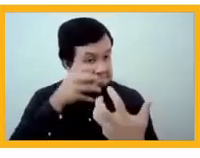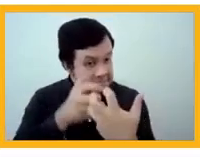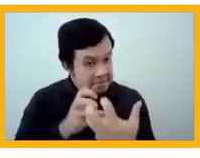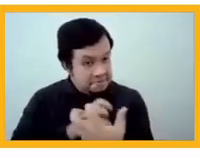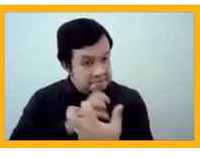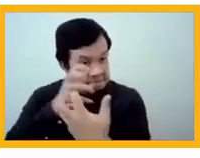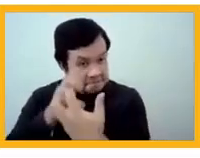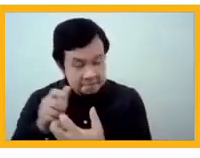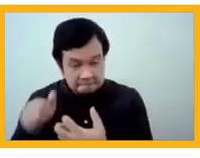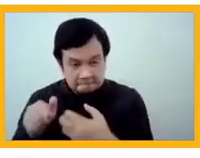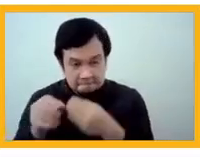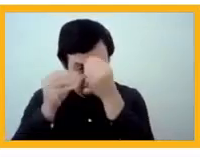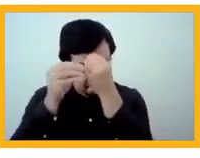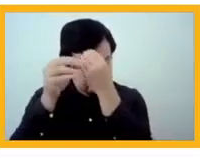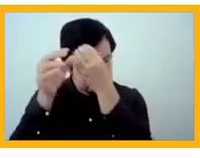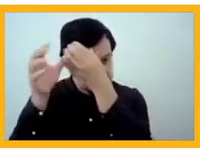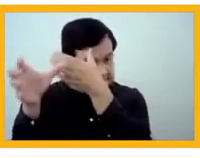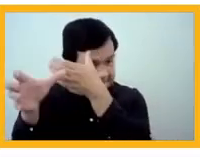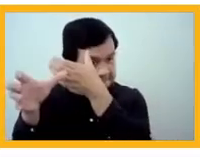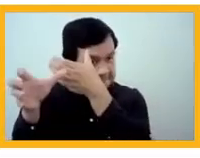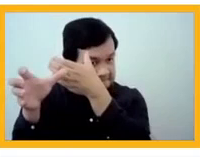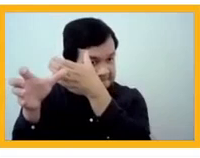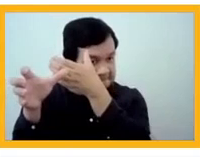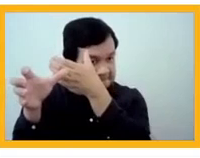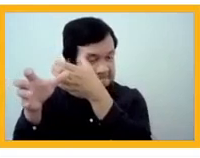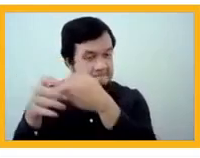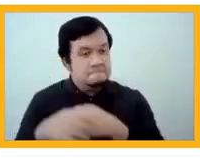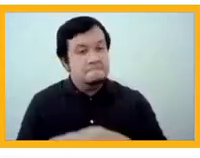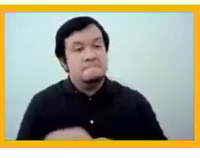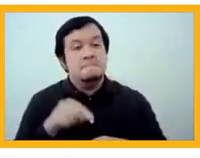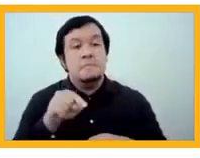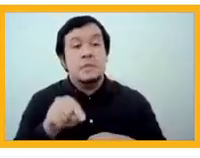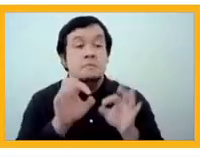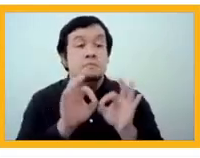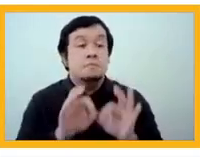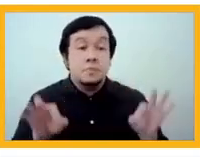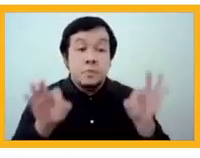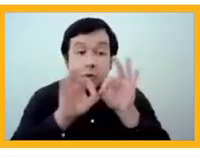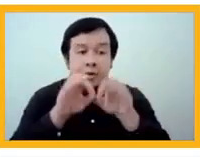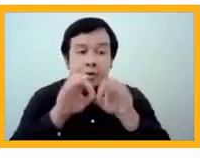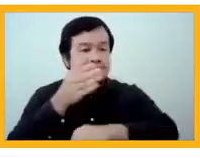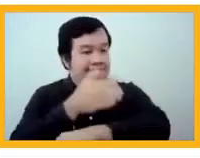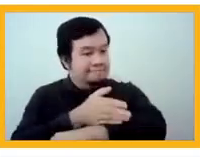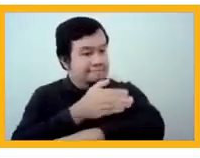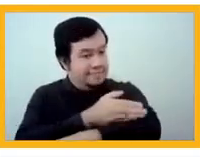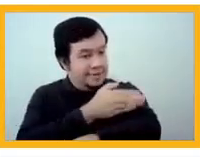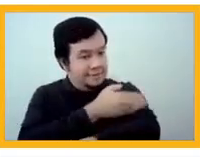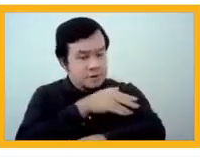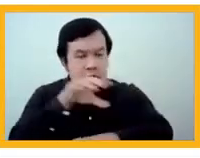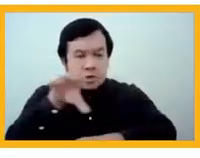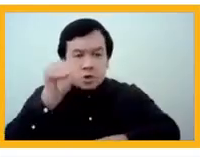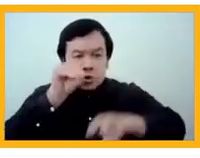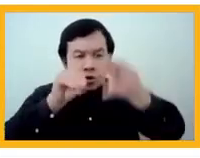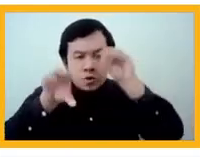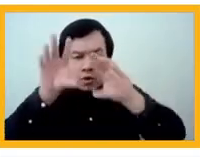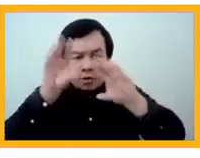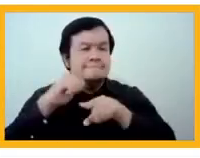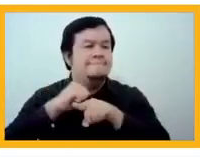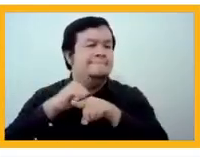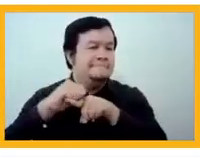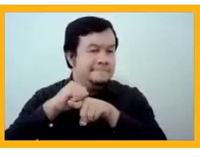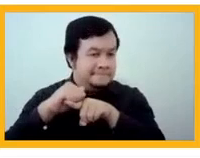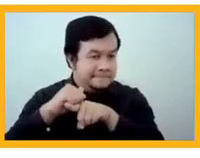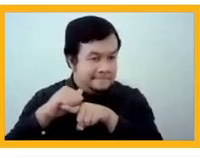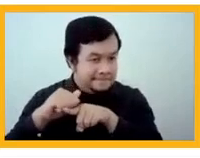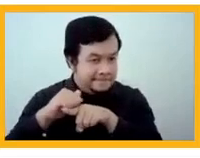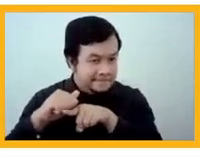know more today than you did yesterday? Okay, so can we make you better in a continuous way? And the reason I kind of highlight this in the context of